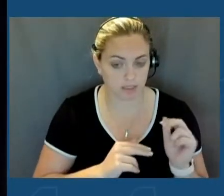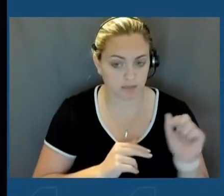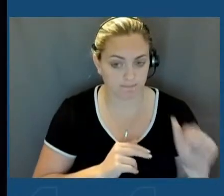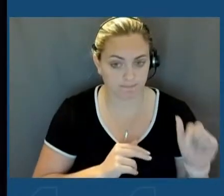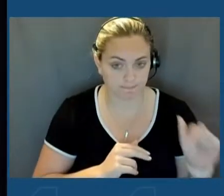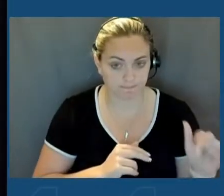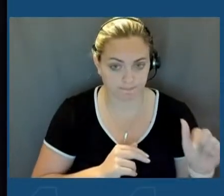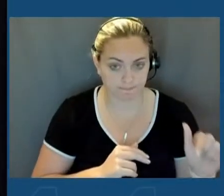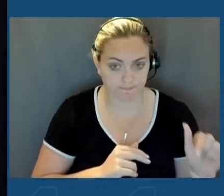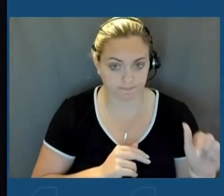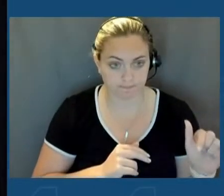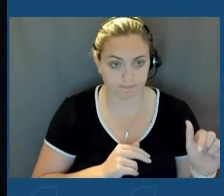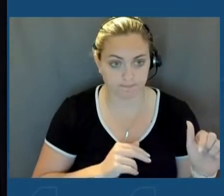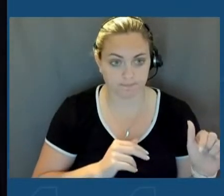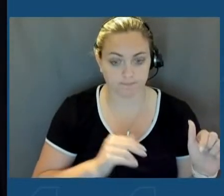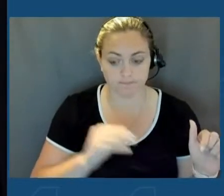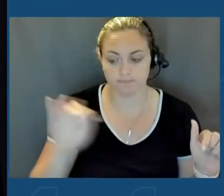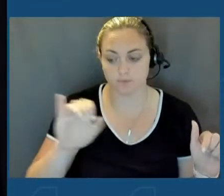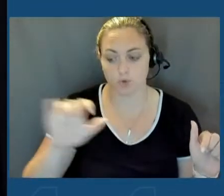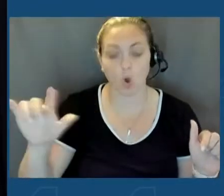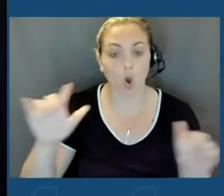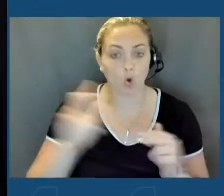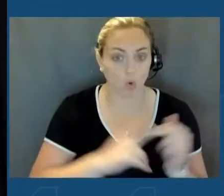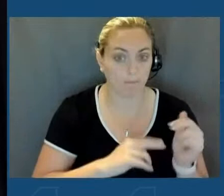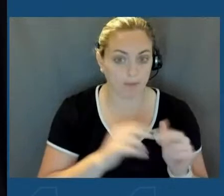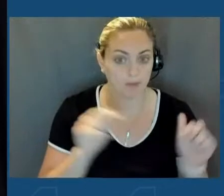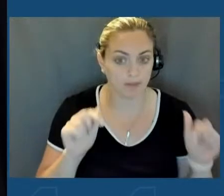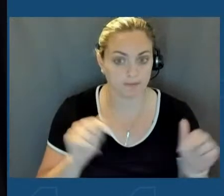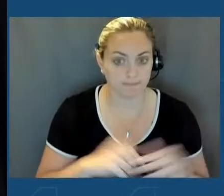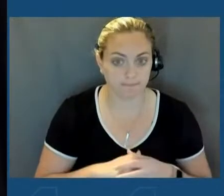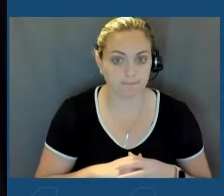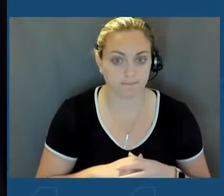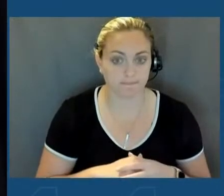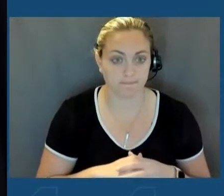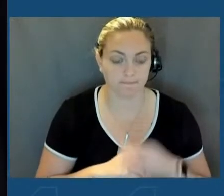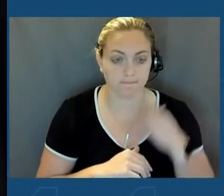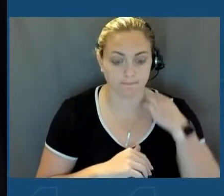that Carl built. Yeah.